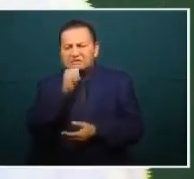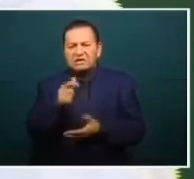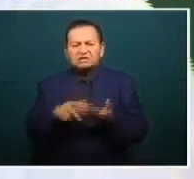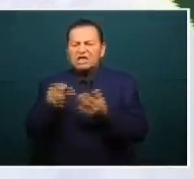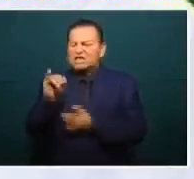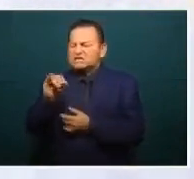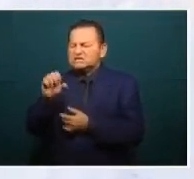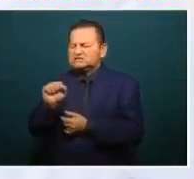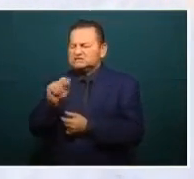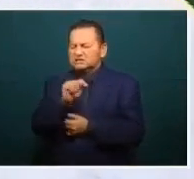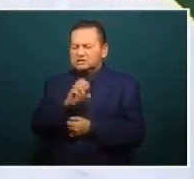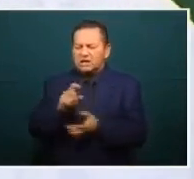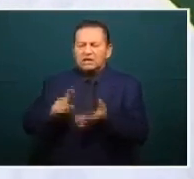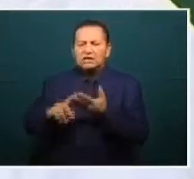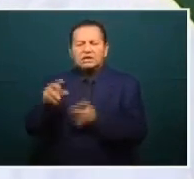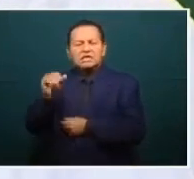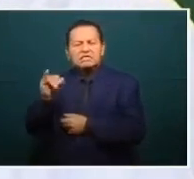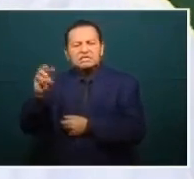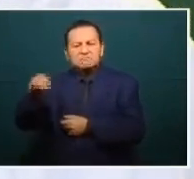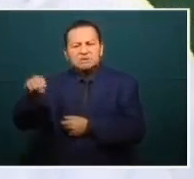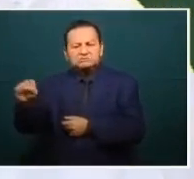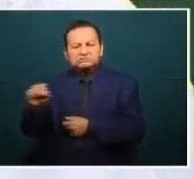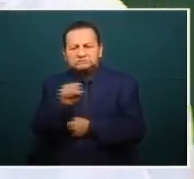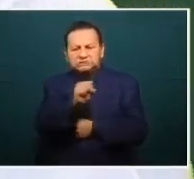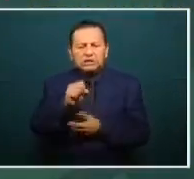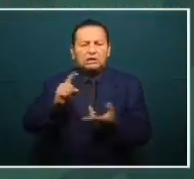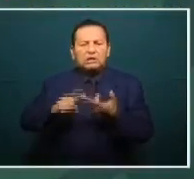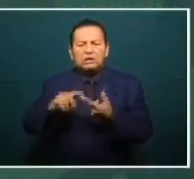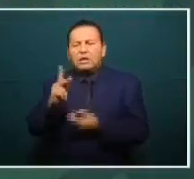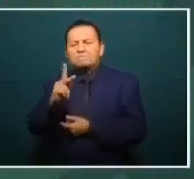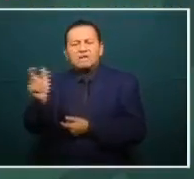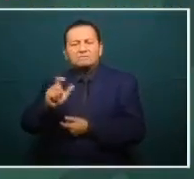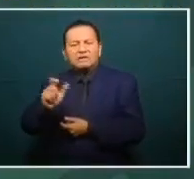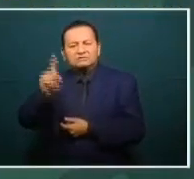Before they didn't used to give to the retirees.